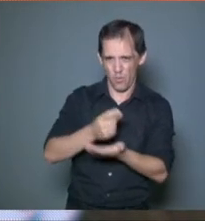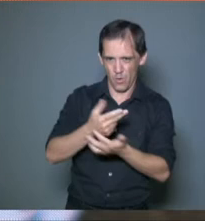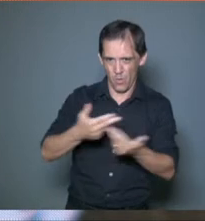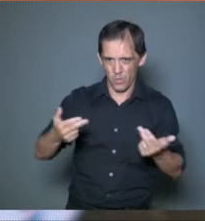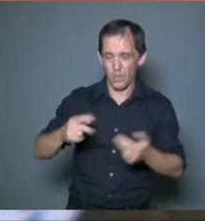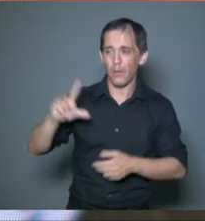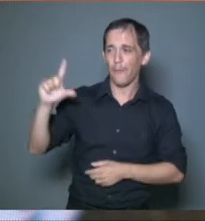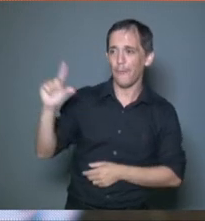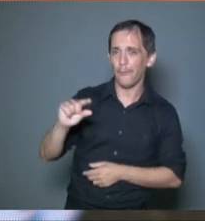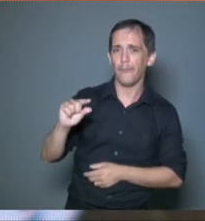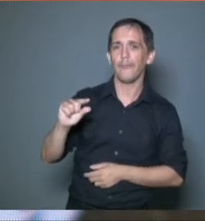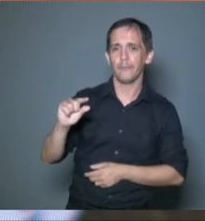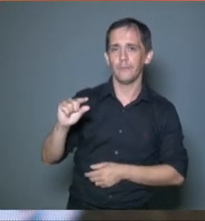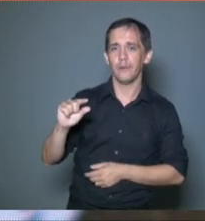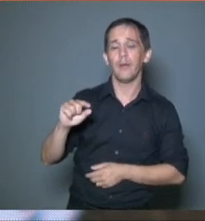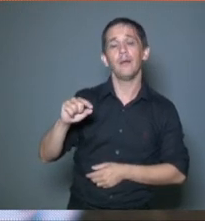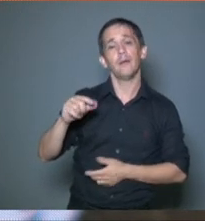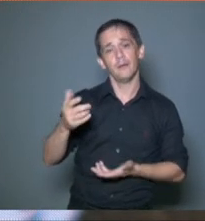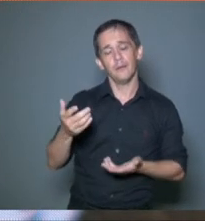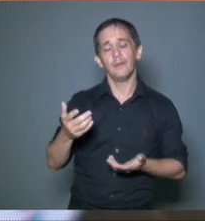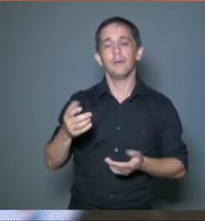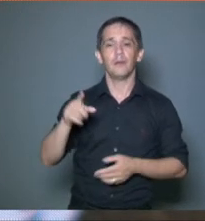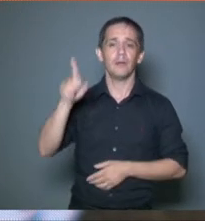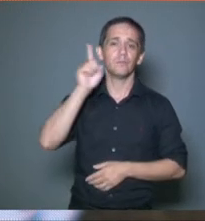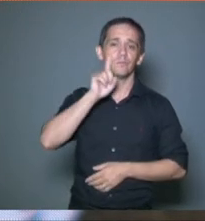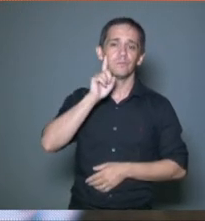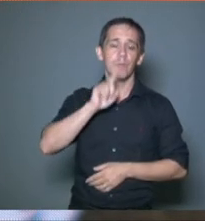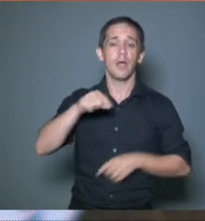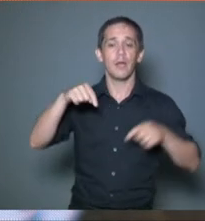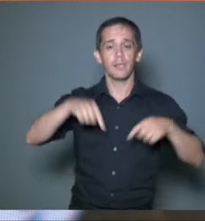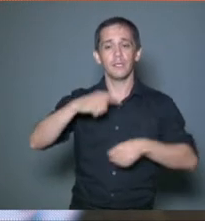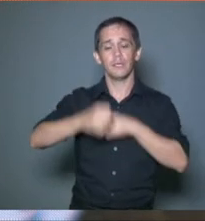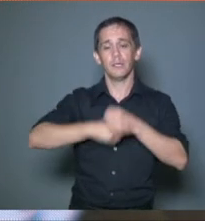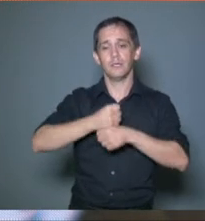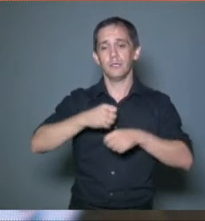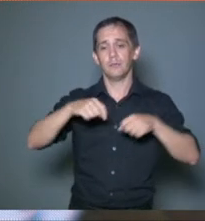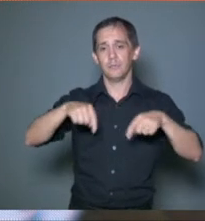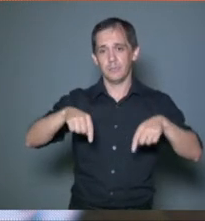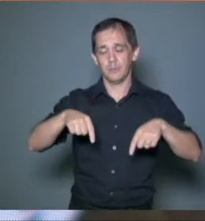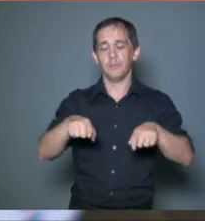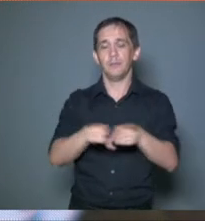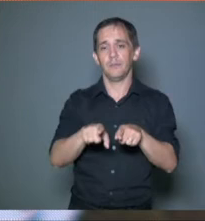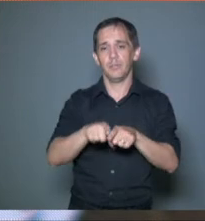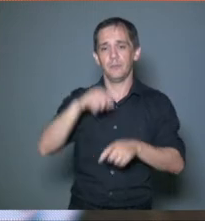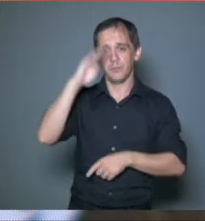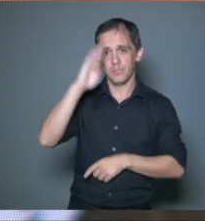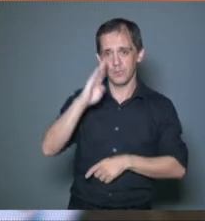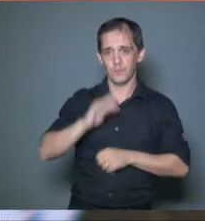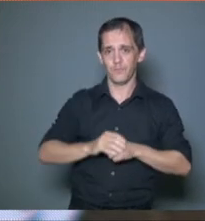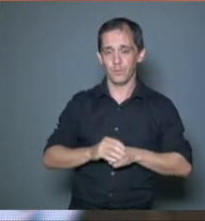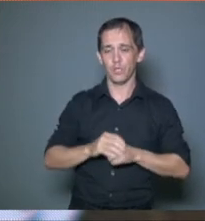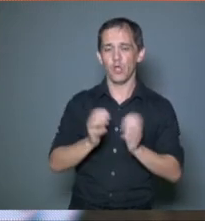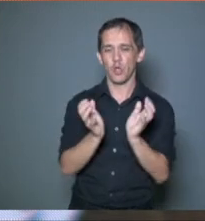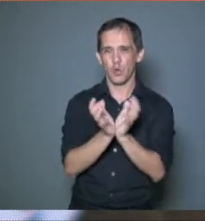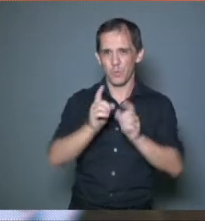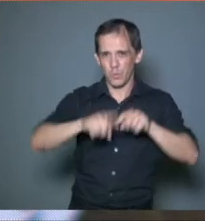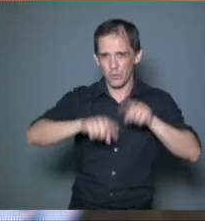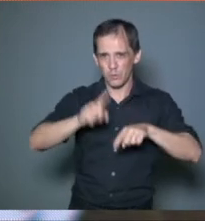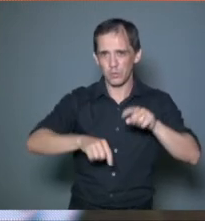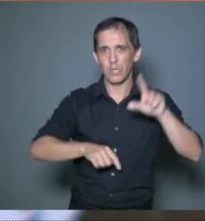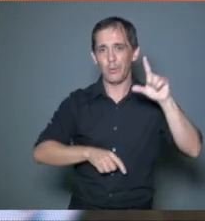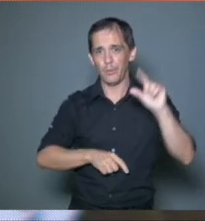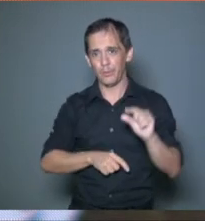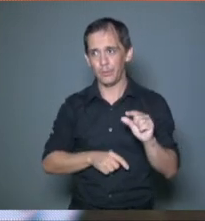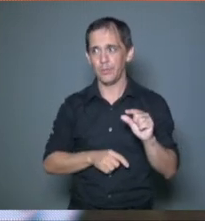fertilizers in the U.S. and in Brazil as well. So this year, because commodity prices are higher, it is likely